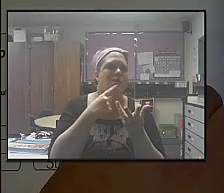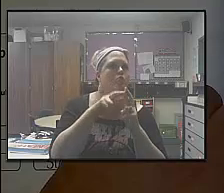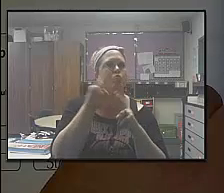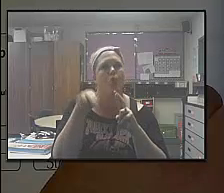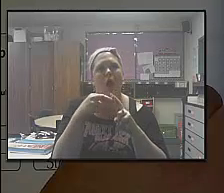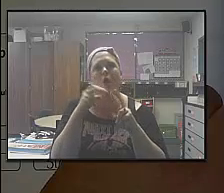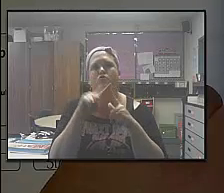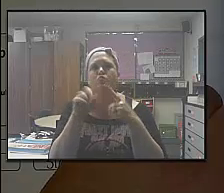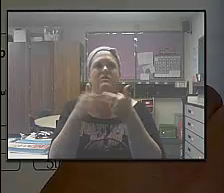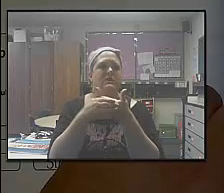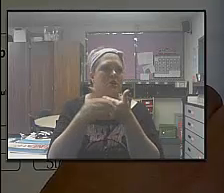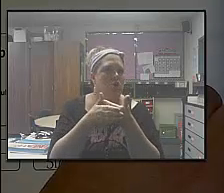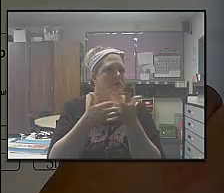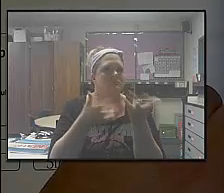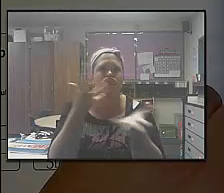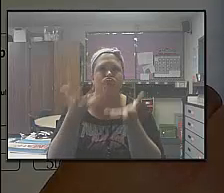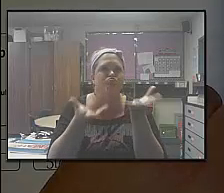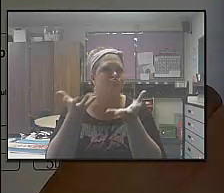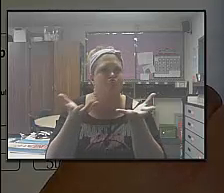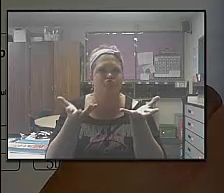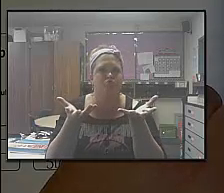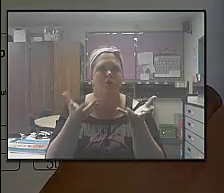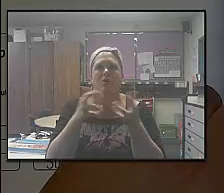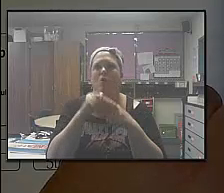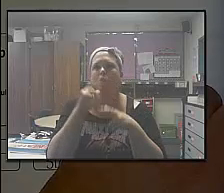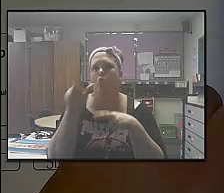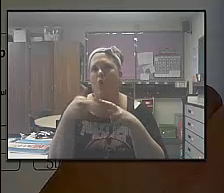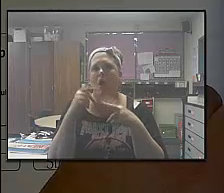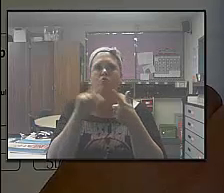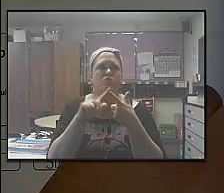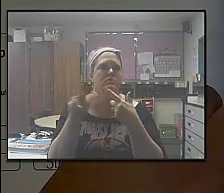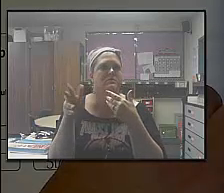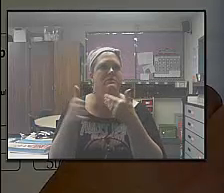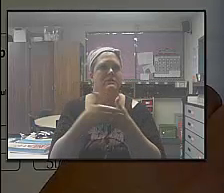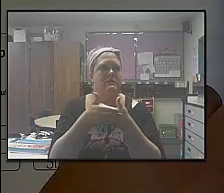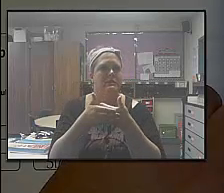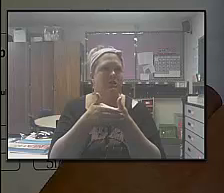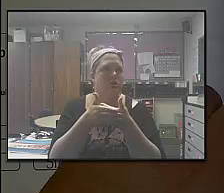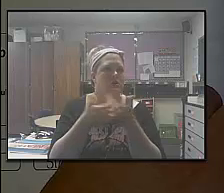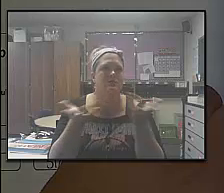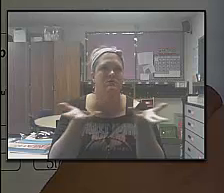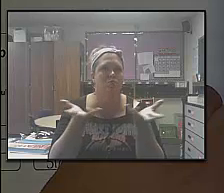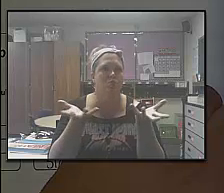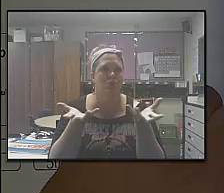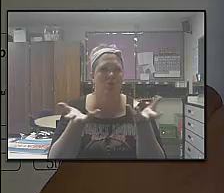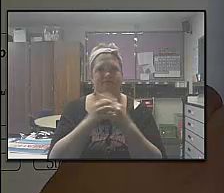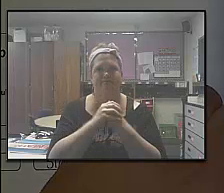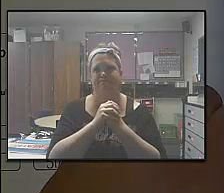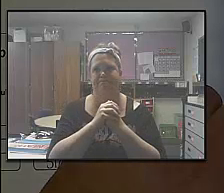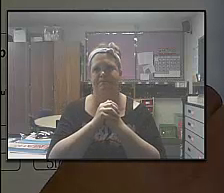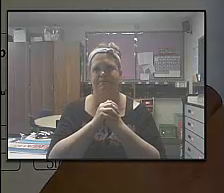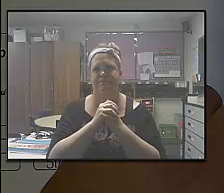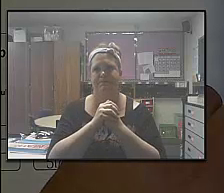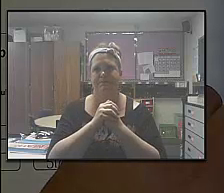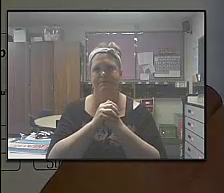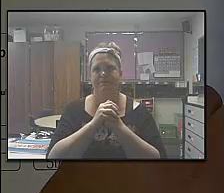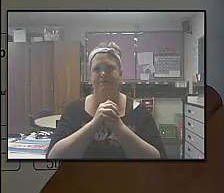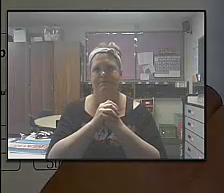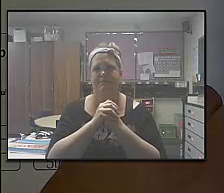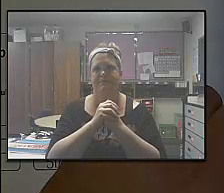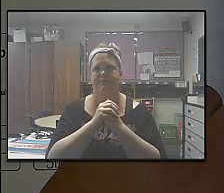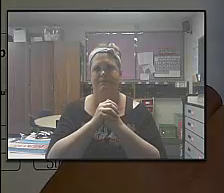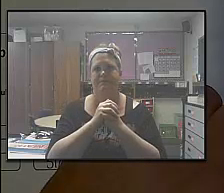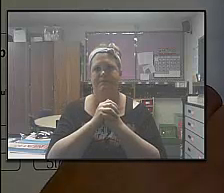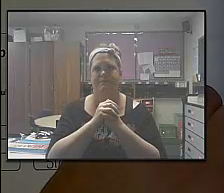in the same round place to value the nearest